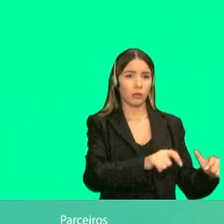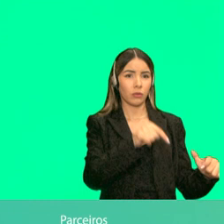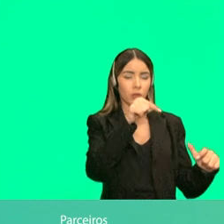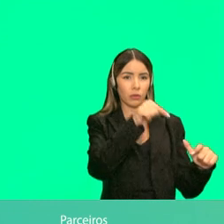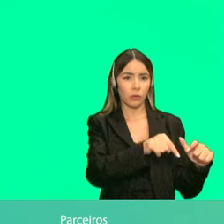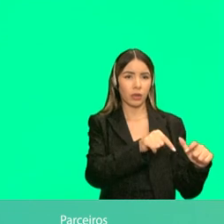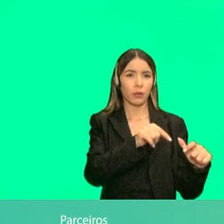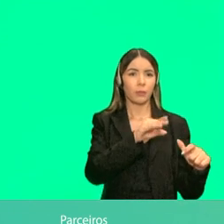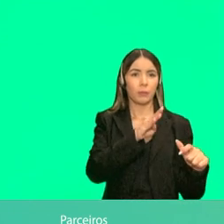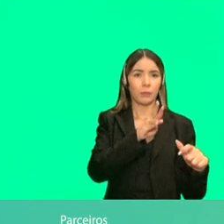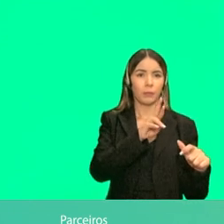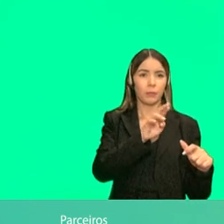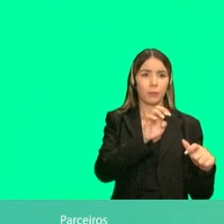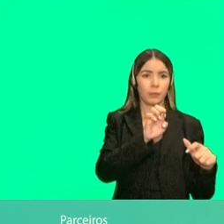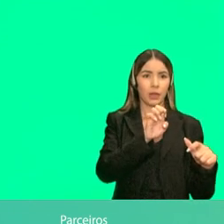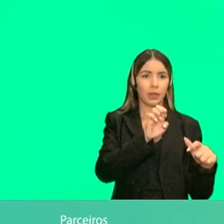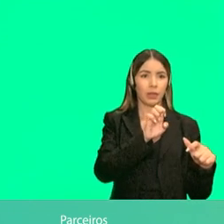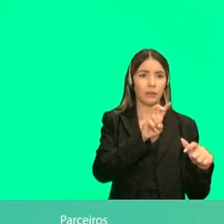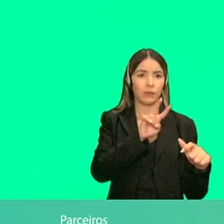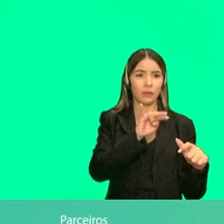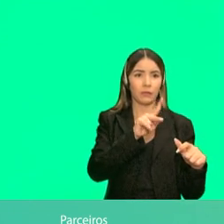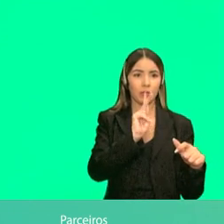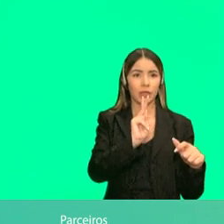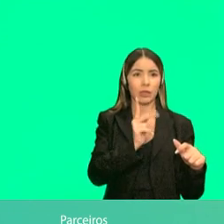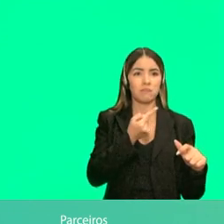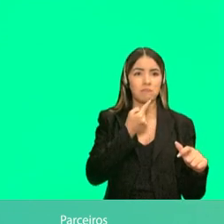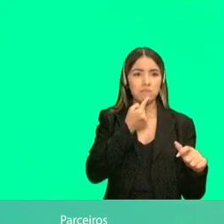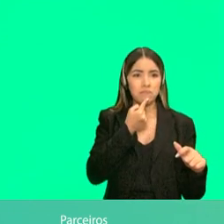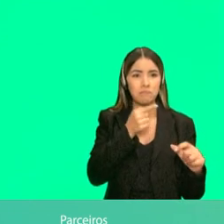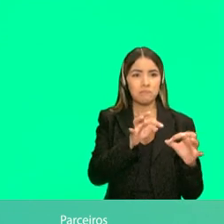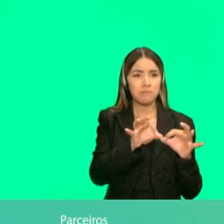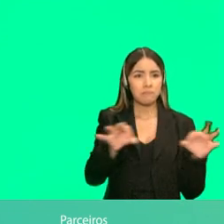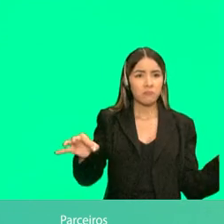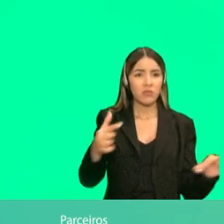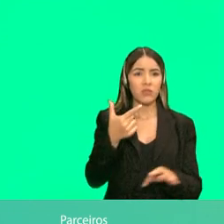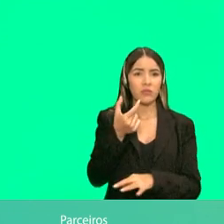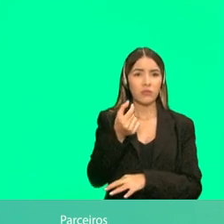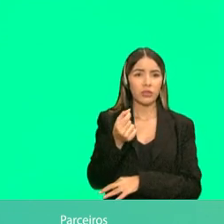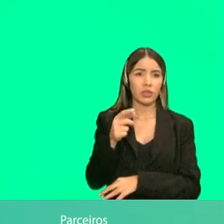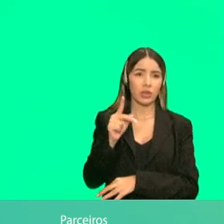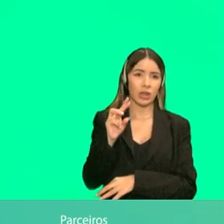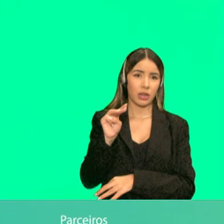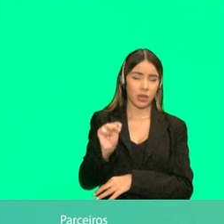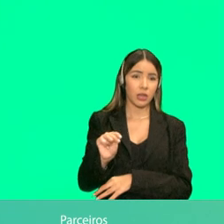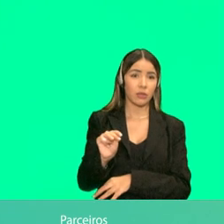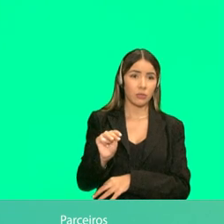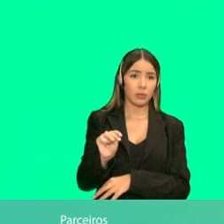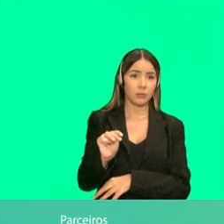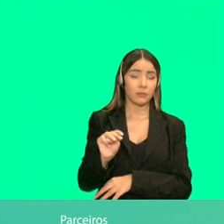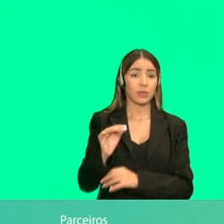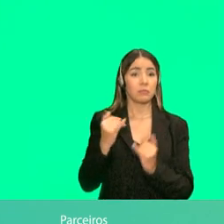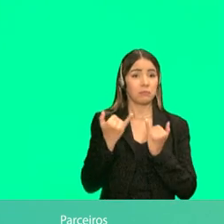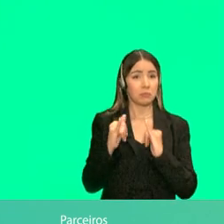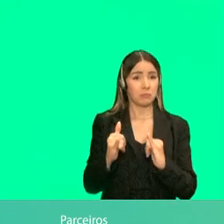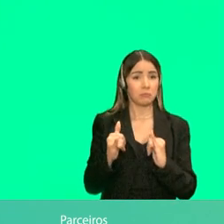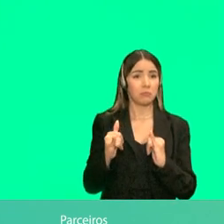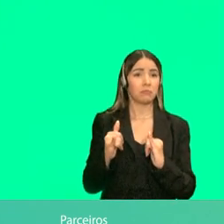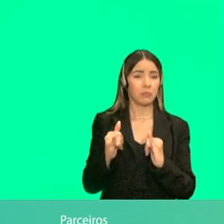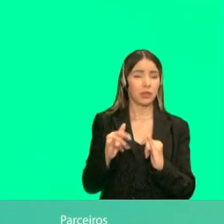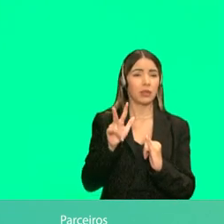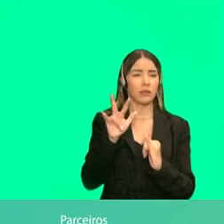the state of Ceará and the northeastern region, will play a major role in this transition. We